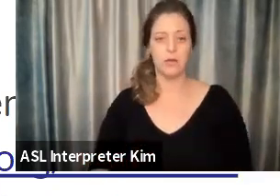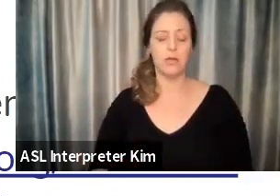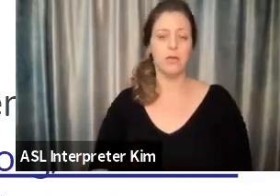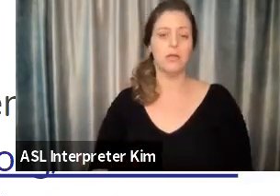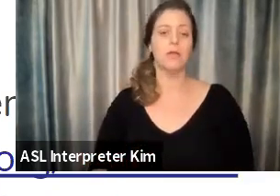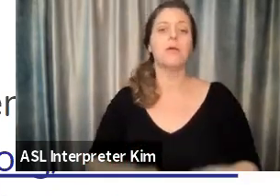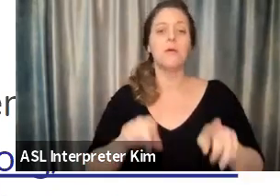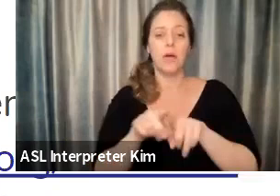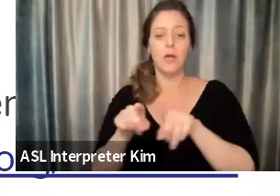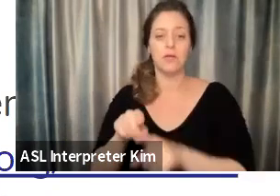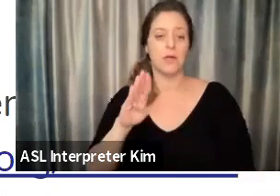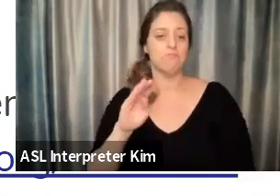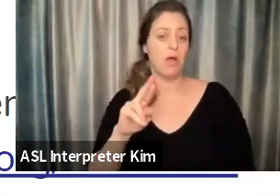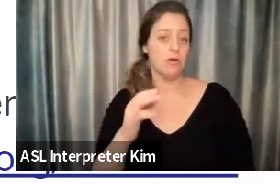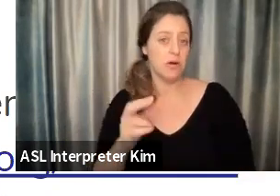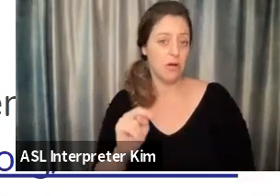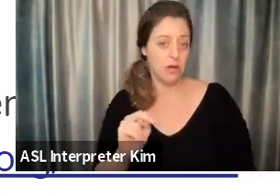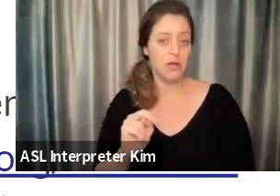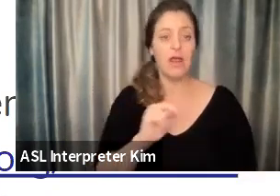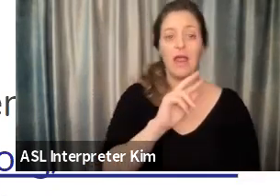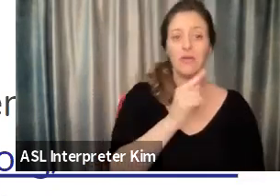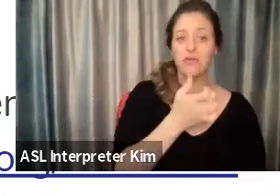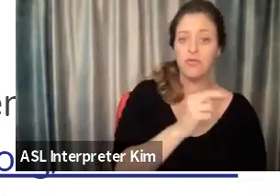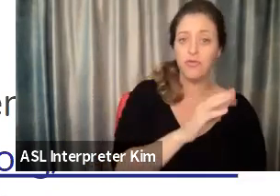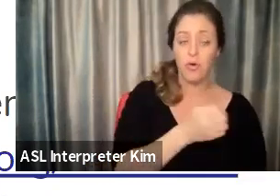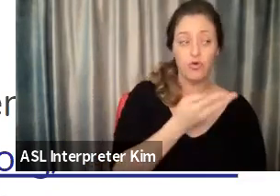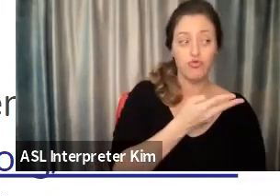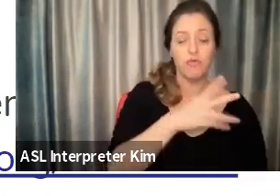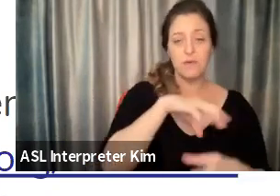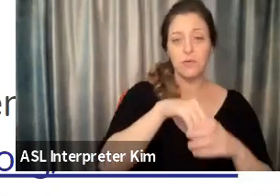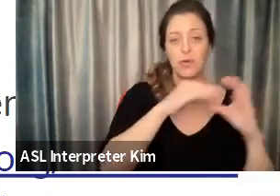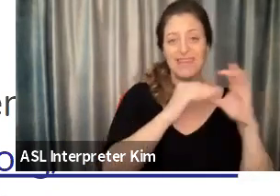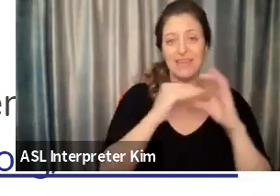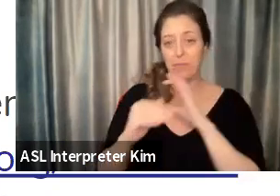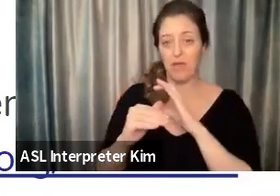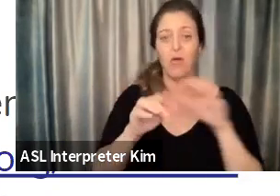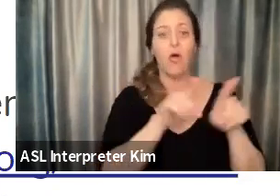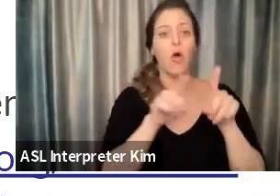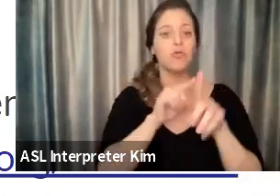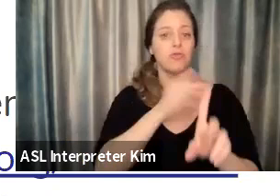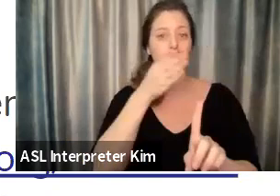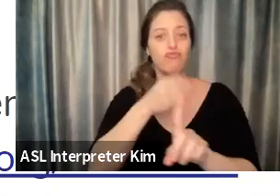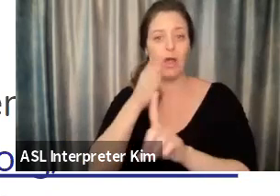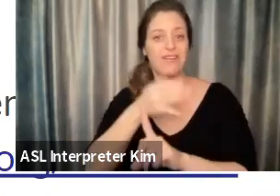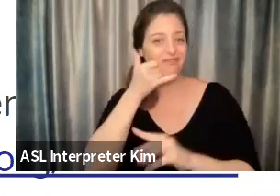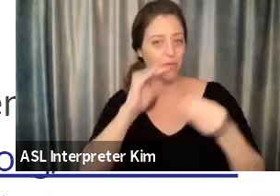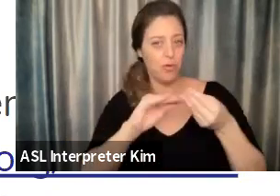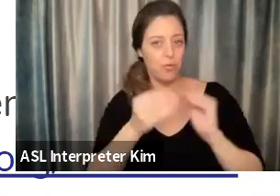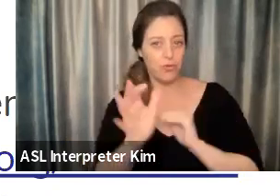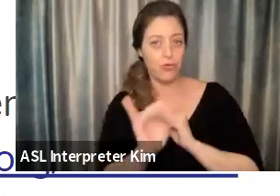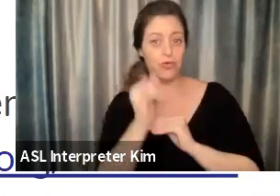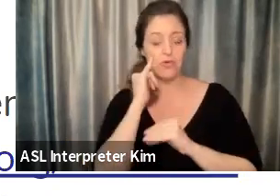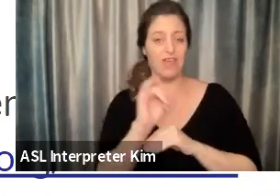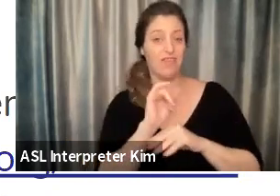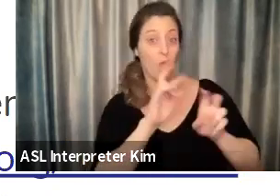Ms. Barragan and Ms. Thorne included their emails as well as their direct contact numbers, so that if you do have questions